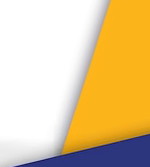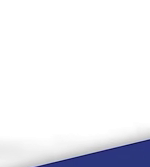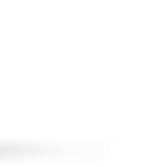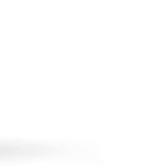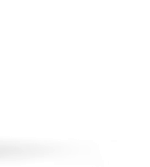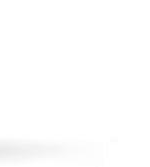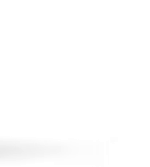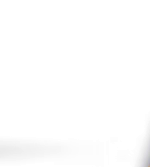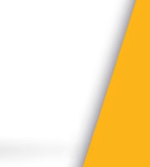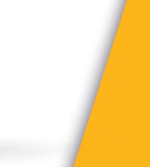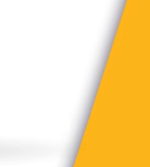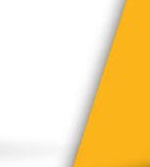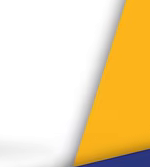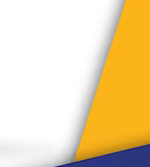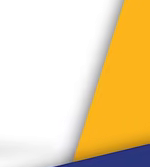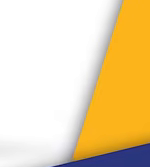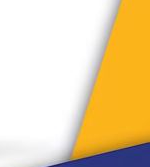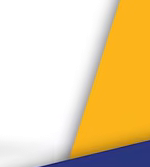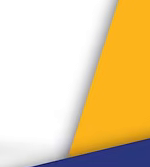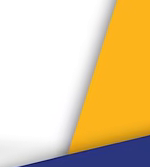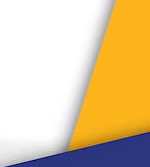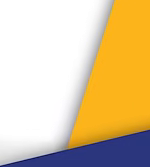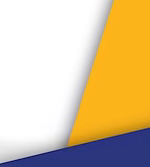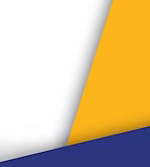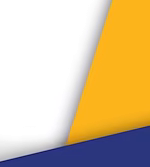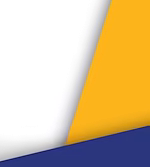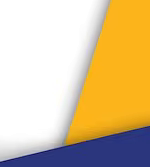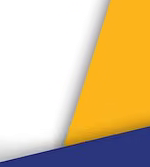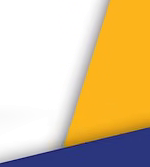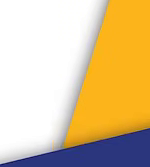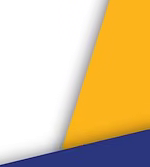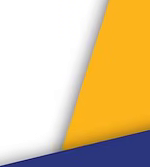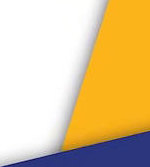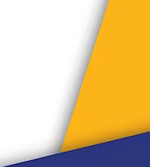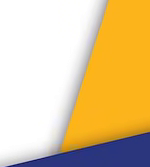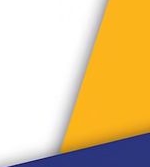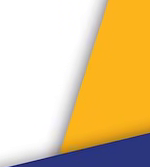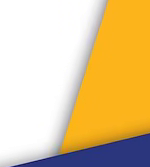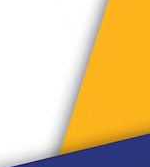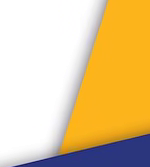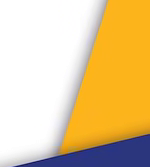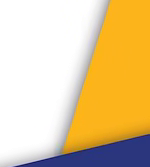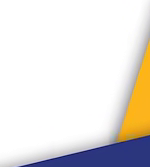and DBE TV on OpenView Channel 122 in partnership with